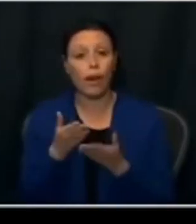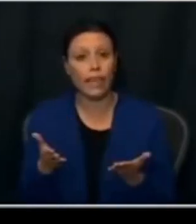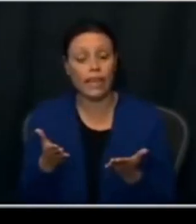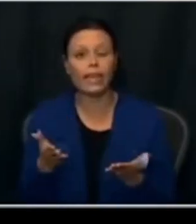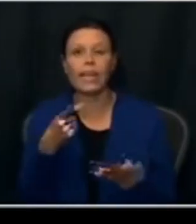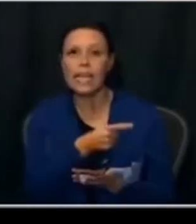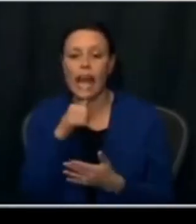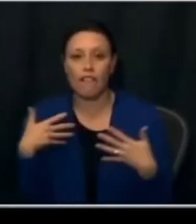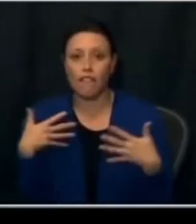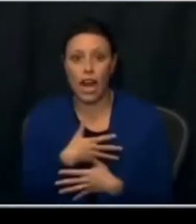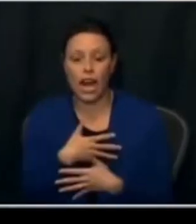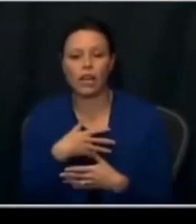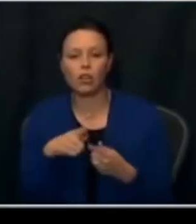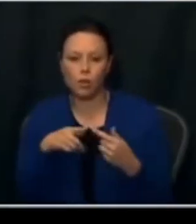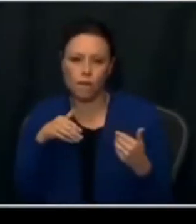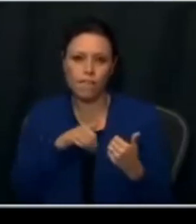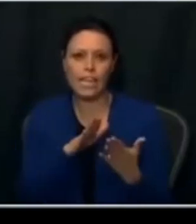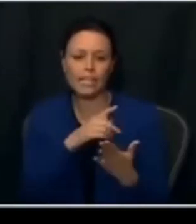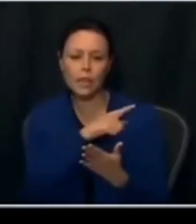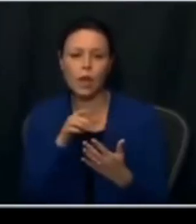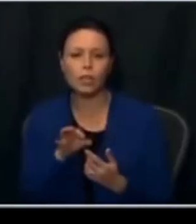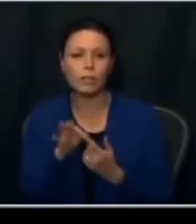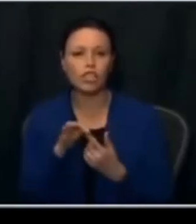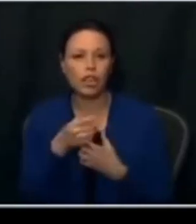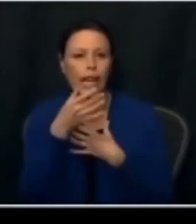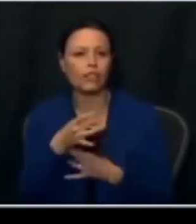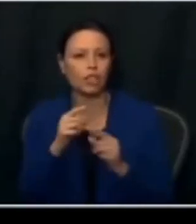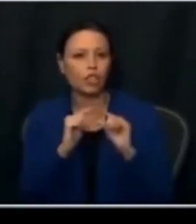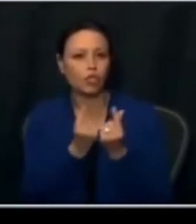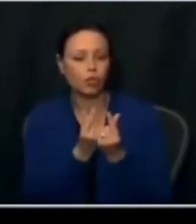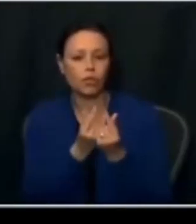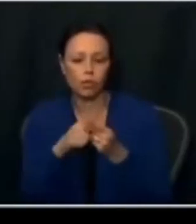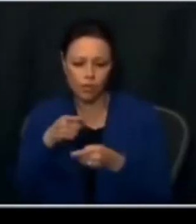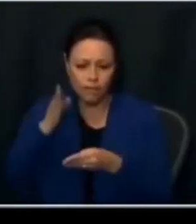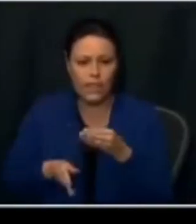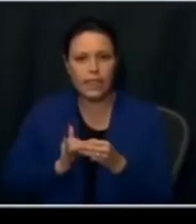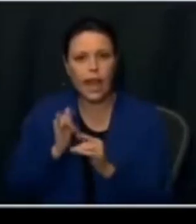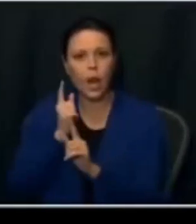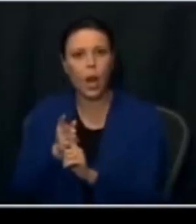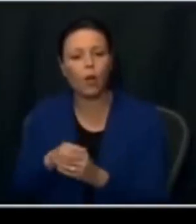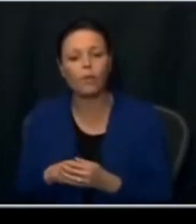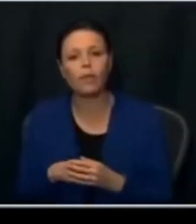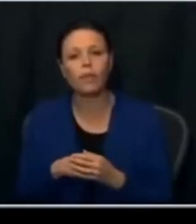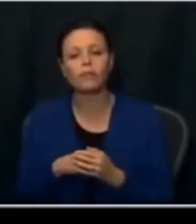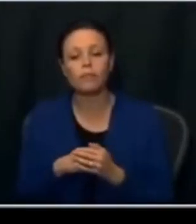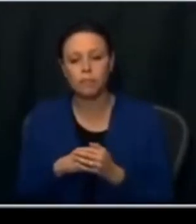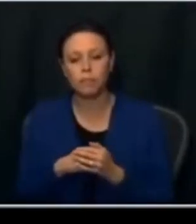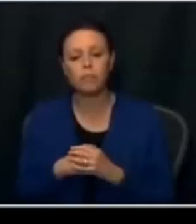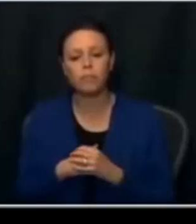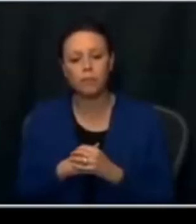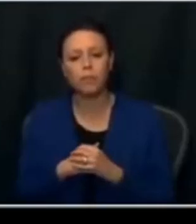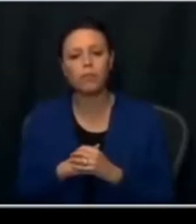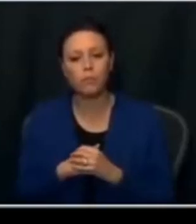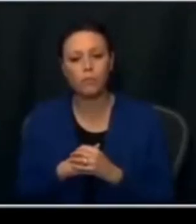that he wasn't afraid to take on the special interest groups to get this goal accomplished. And in the absence of any